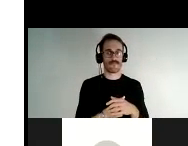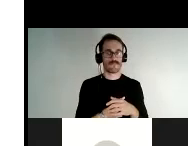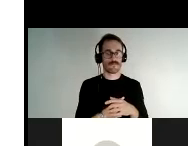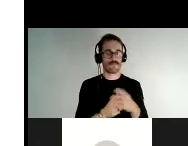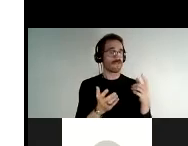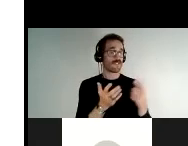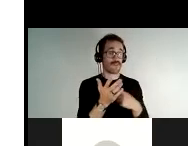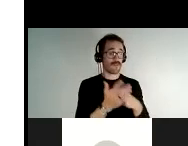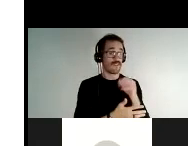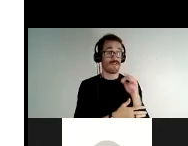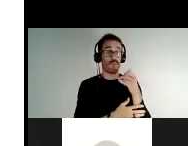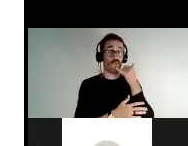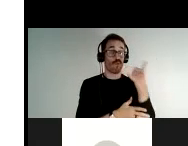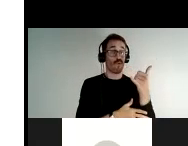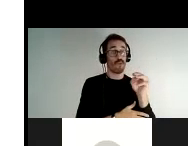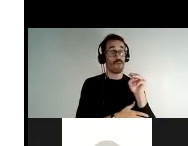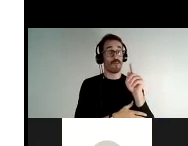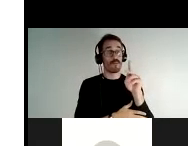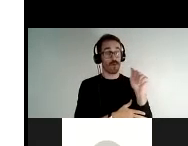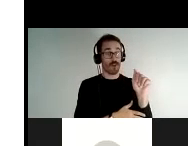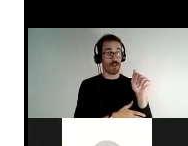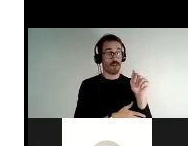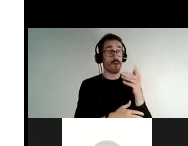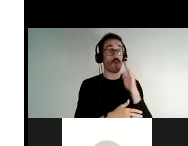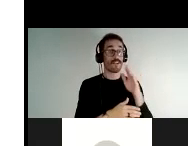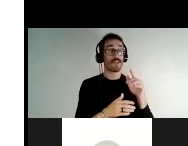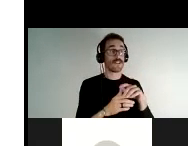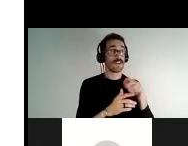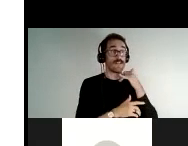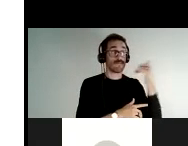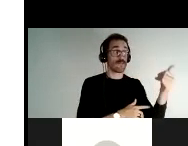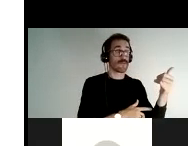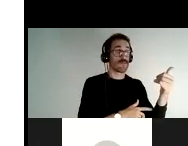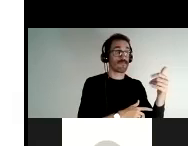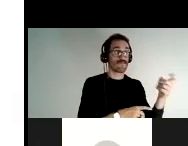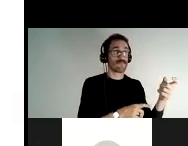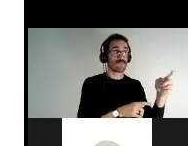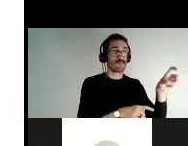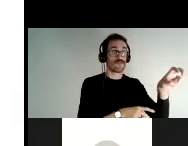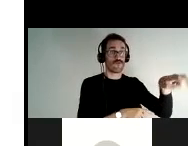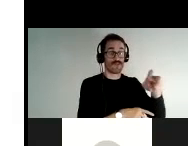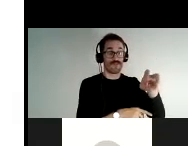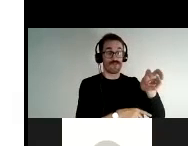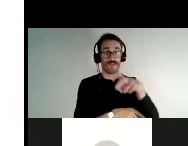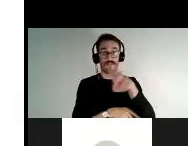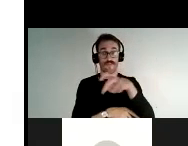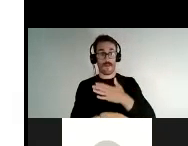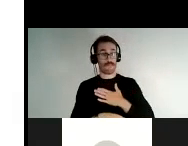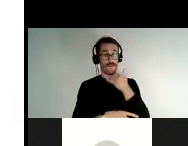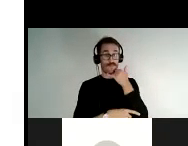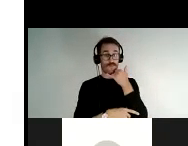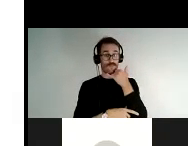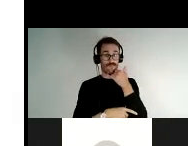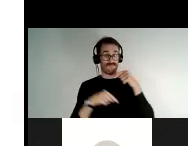if you were to call in Muskoka, that number will eventually get you to me. And the funding that we currently have with Muskoka Elder Abuse